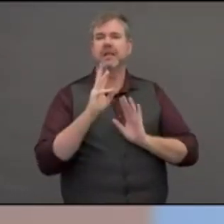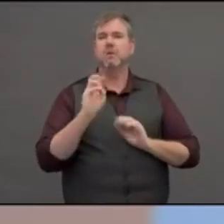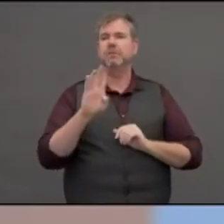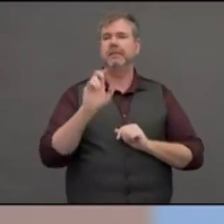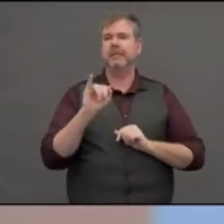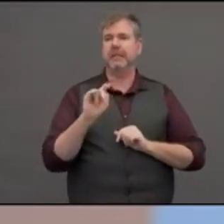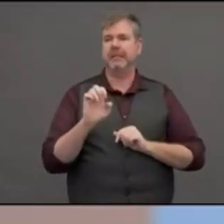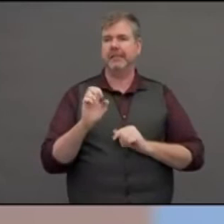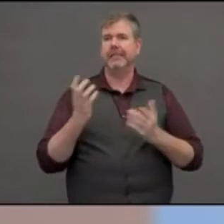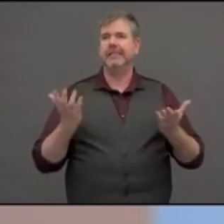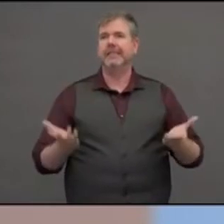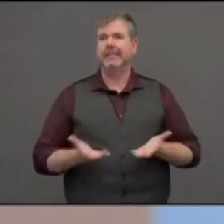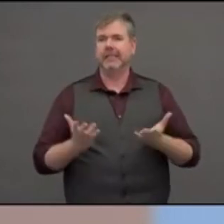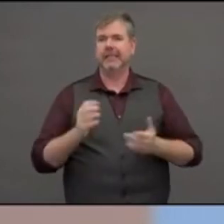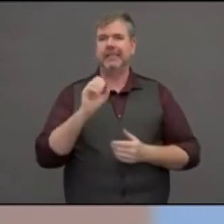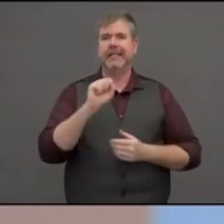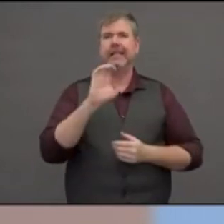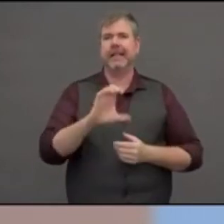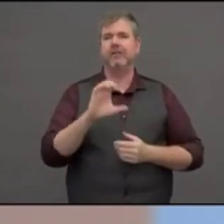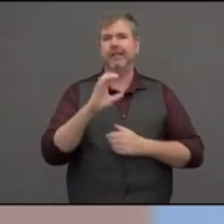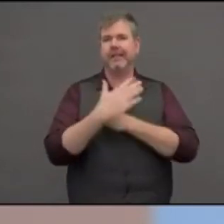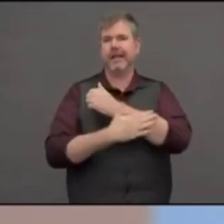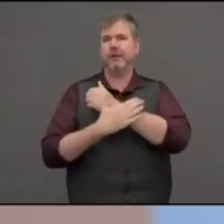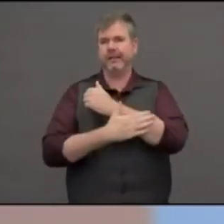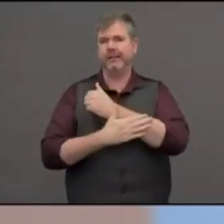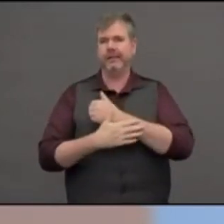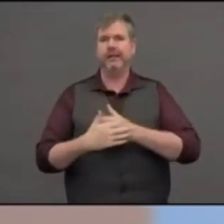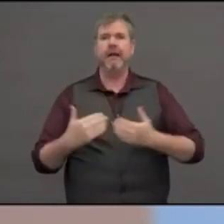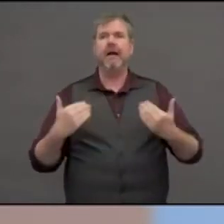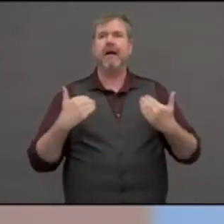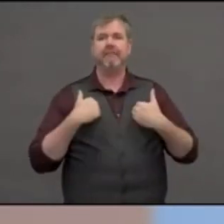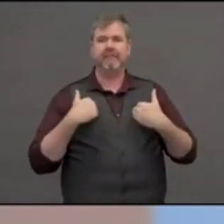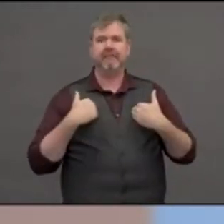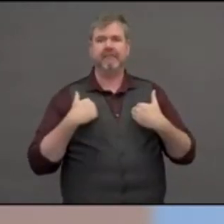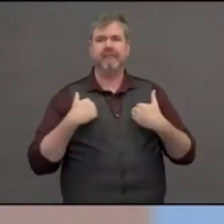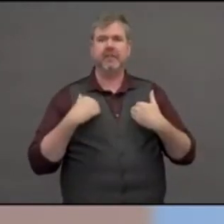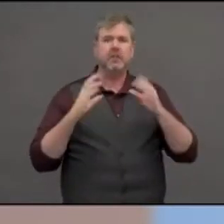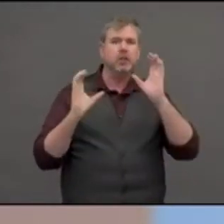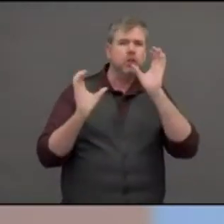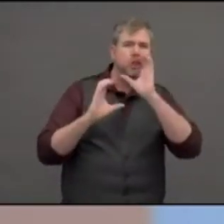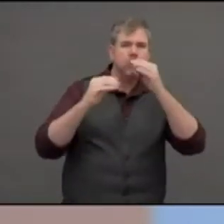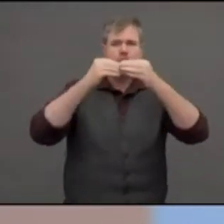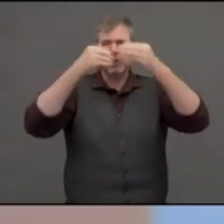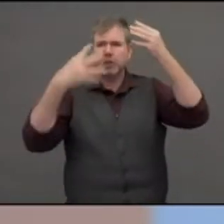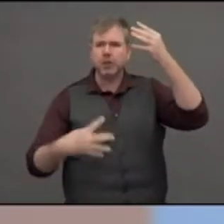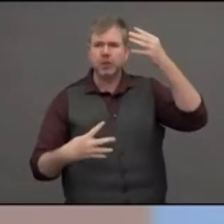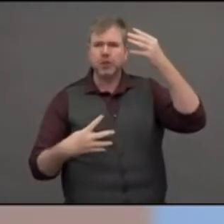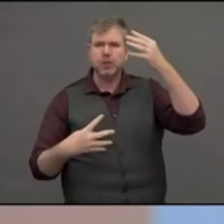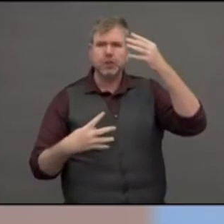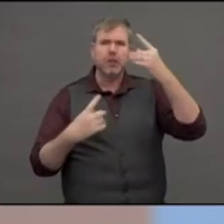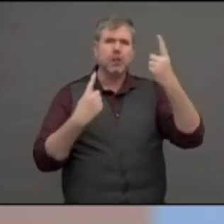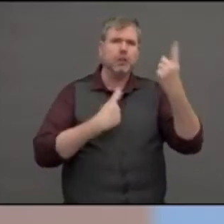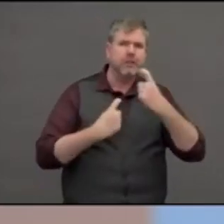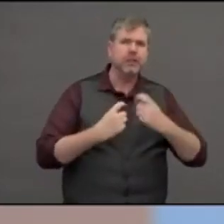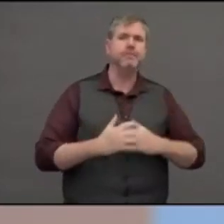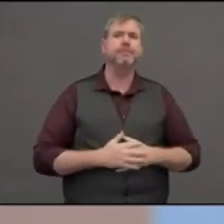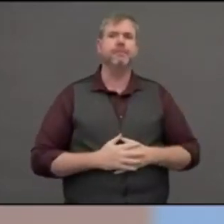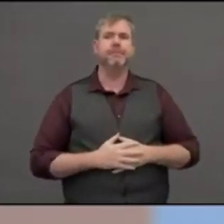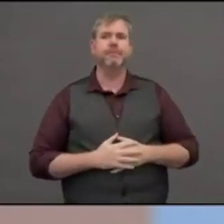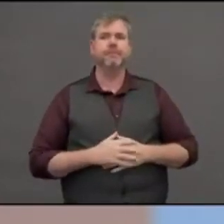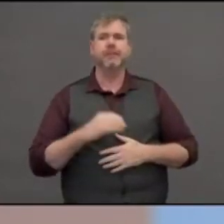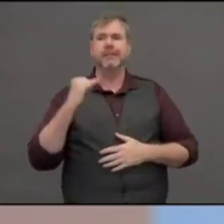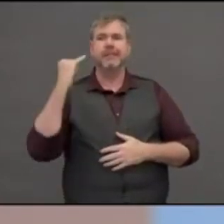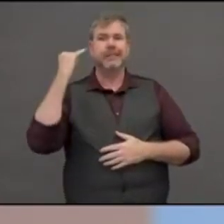your questions. If there's, again, information that we know, we'll report that out. If sometimes there's questions we don't know the answer, we'll bring it back to Public